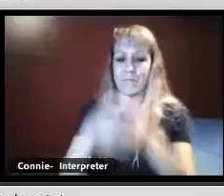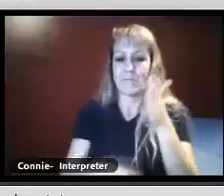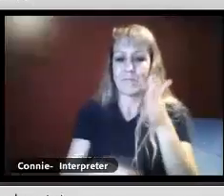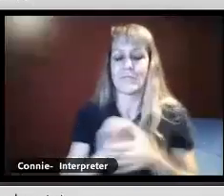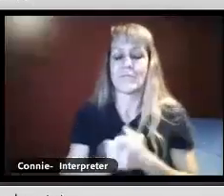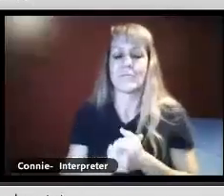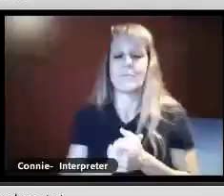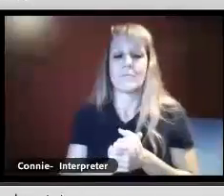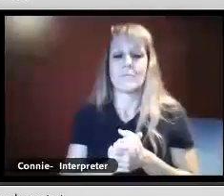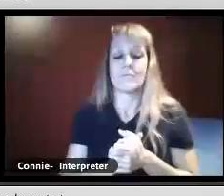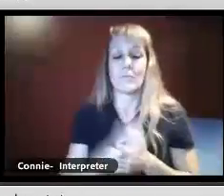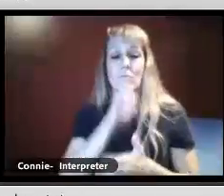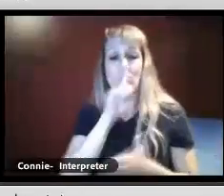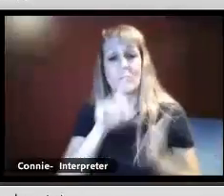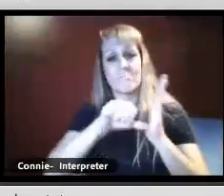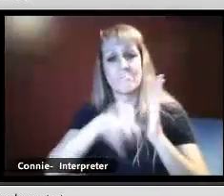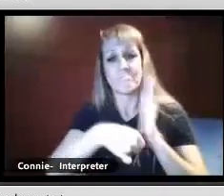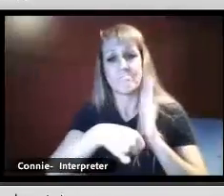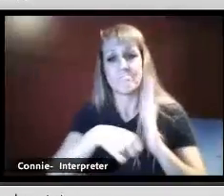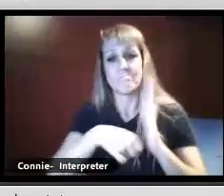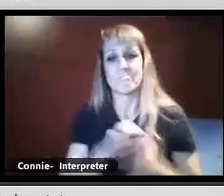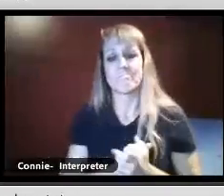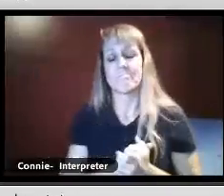which is very impressive.